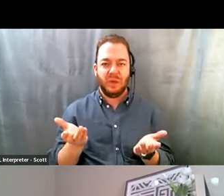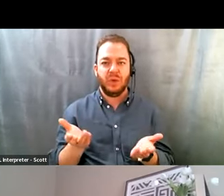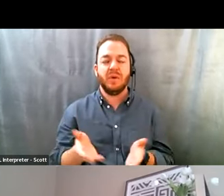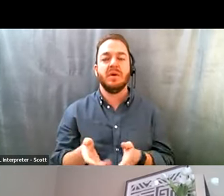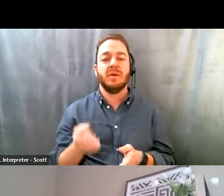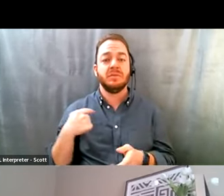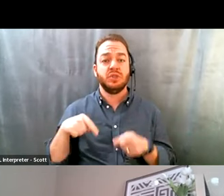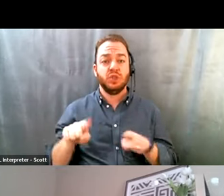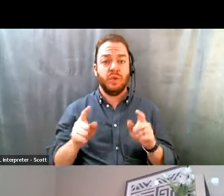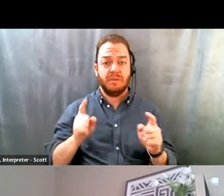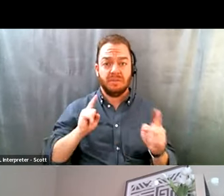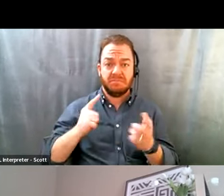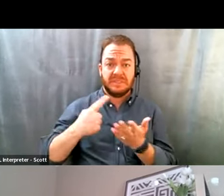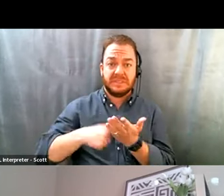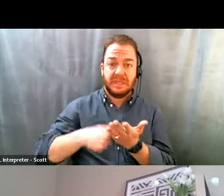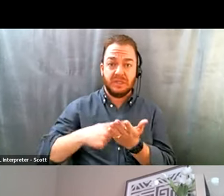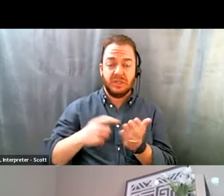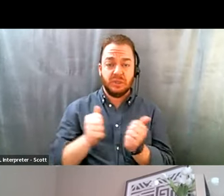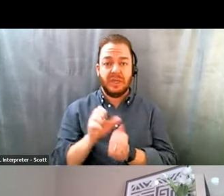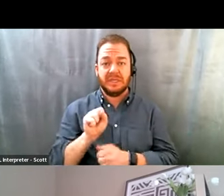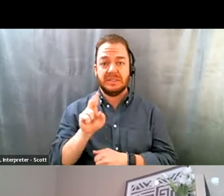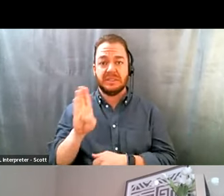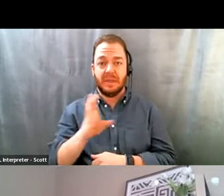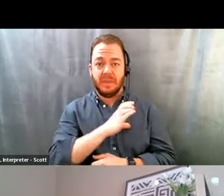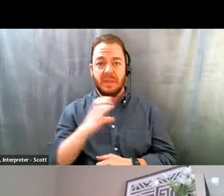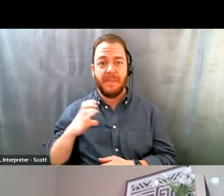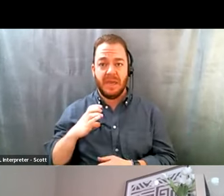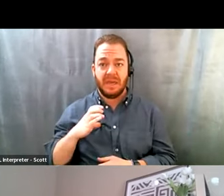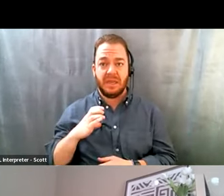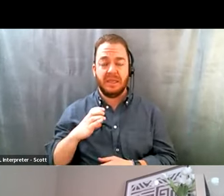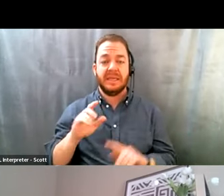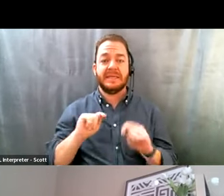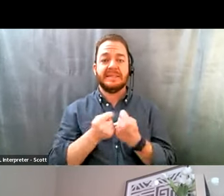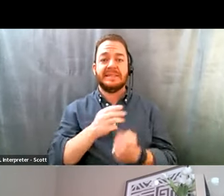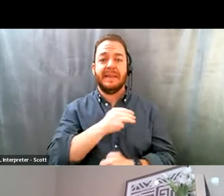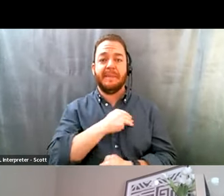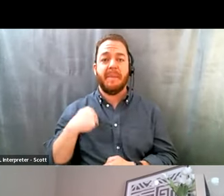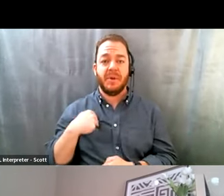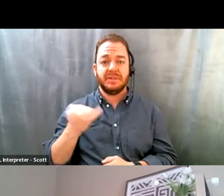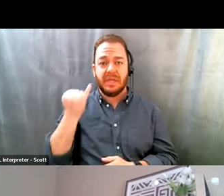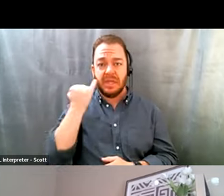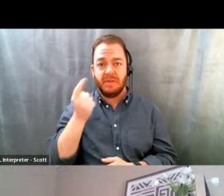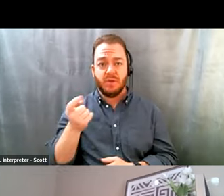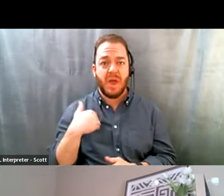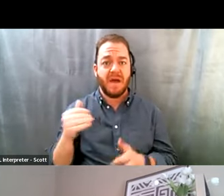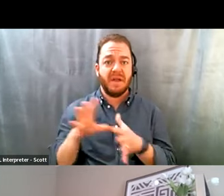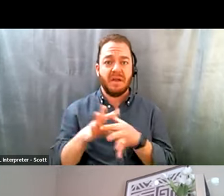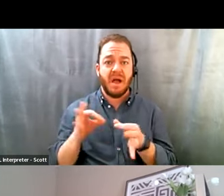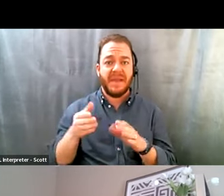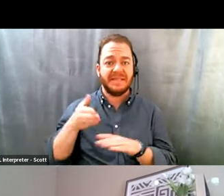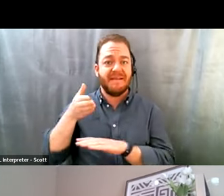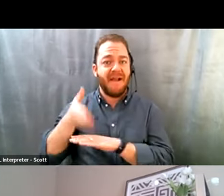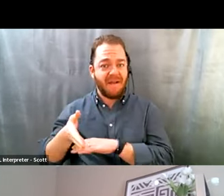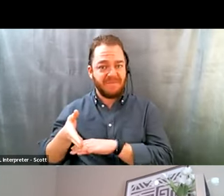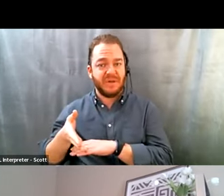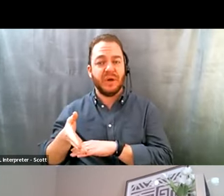our conversations and discussions with the subcommittee team members, if you have any comments after those